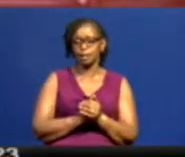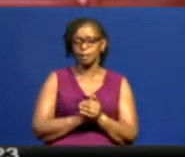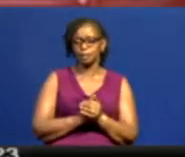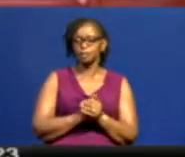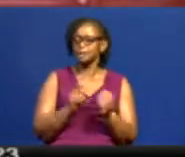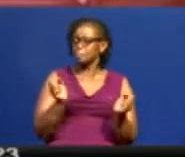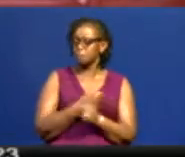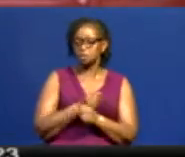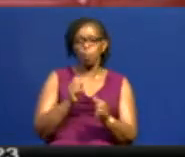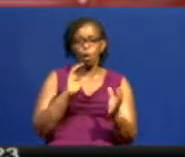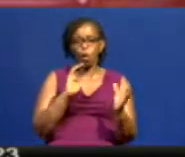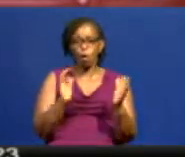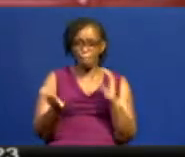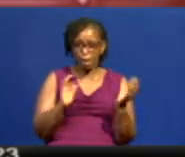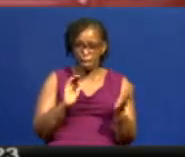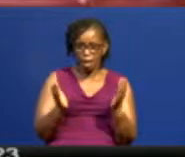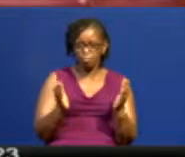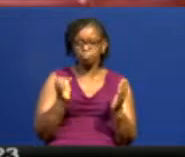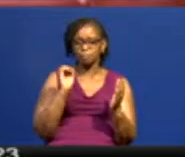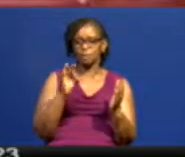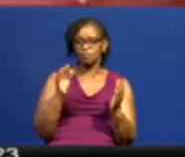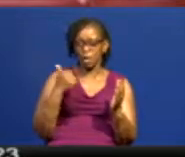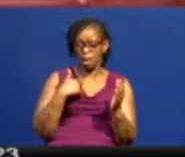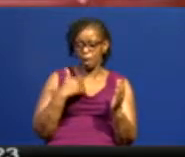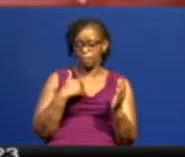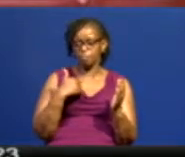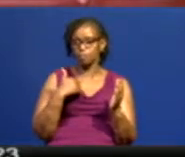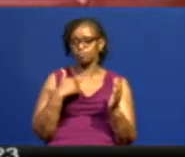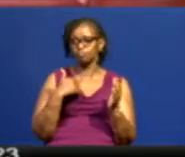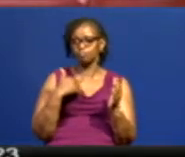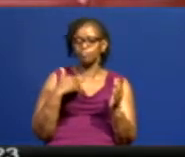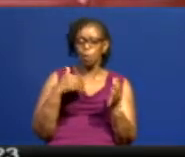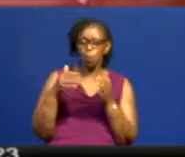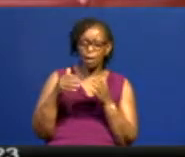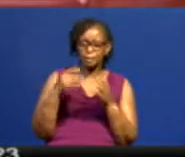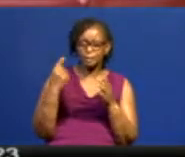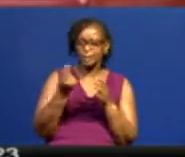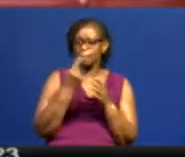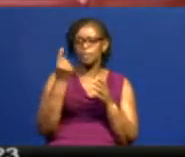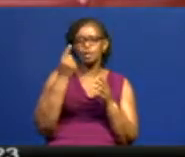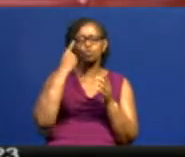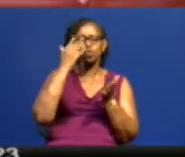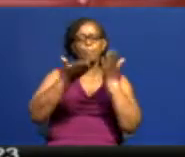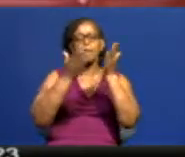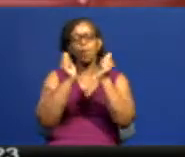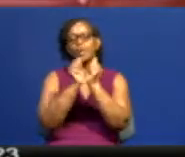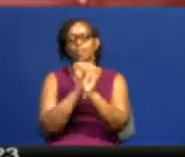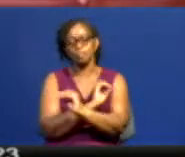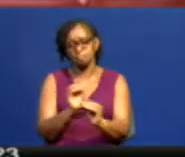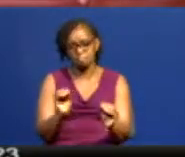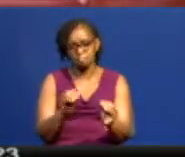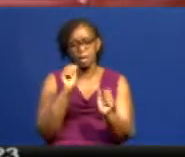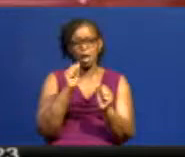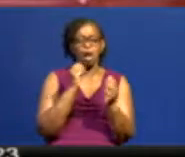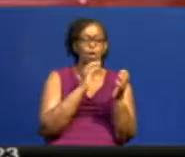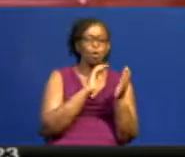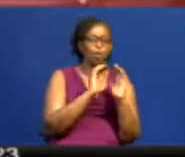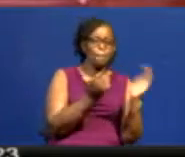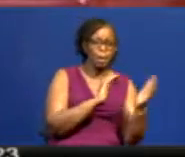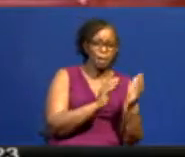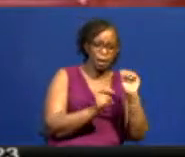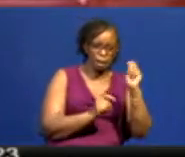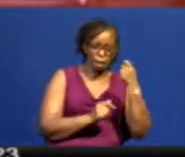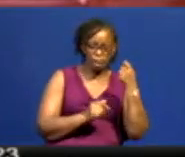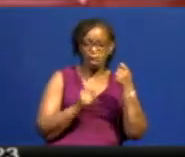benchmark. This particular policy statement brings in that benchmark, which is key for us to be able to compare Kenya with Uganda, Kenya